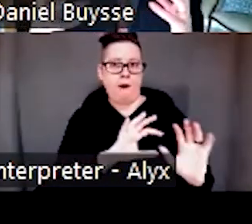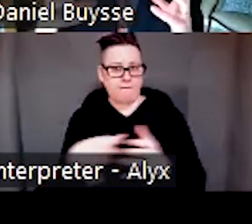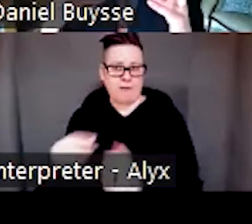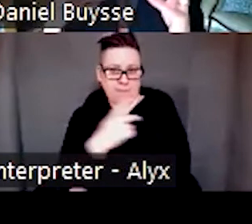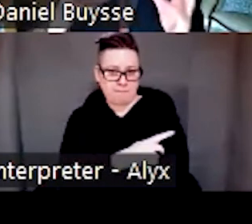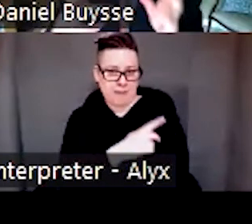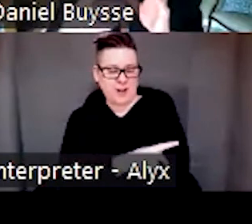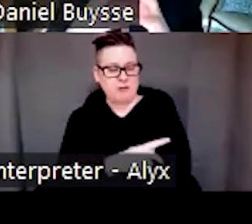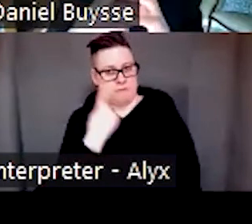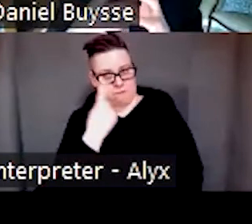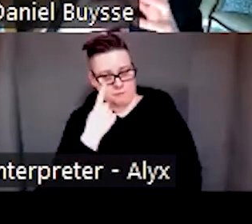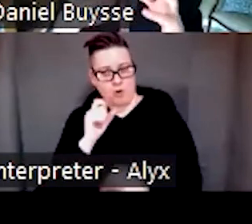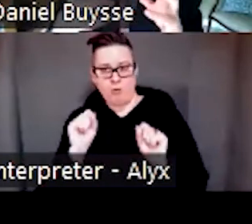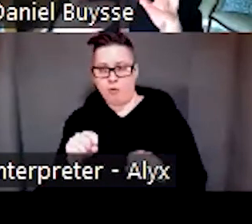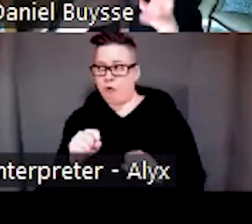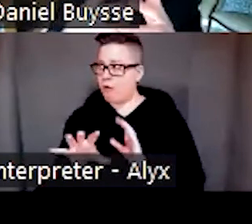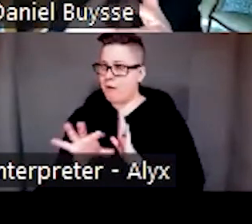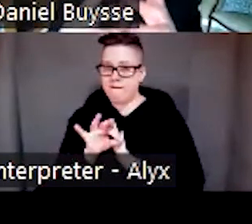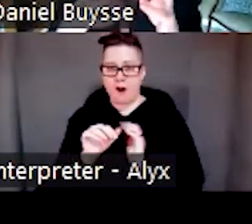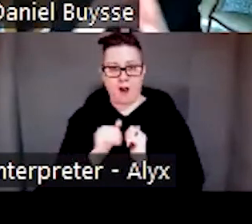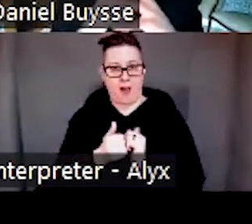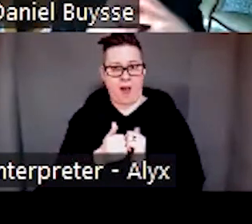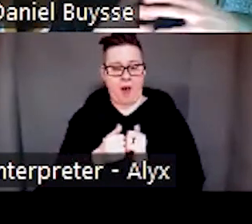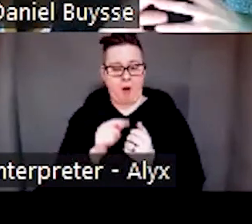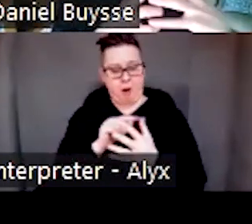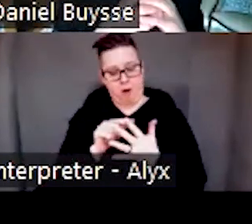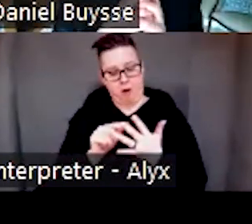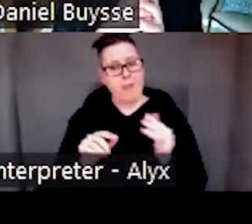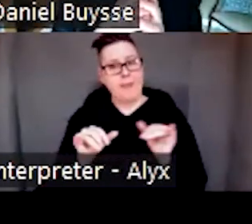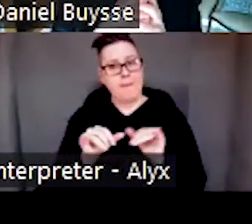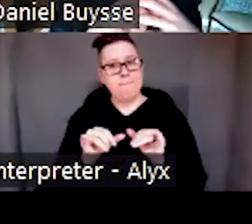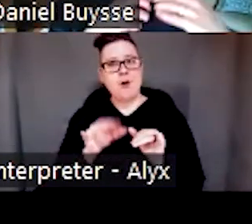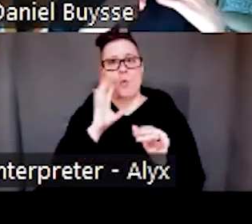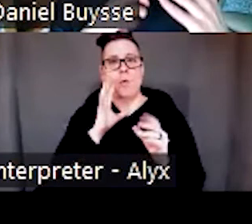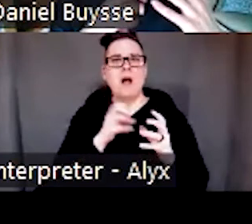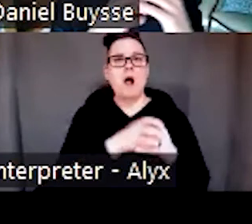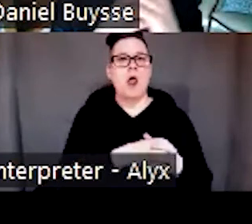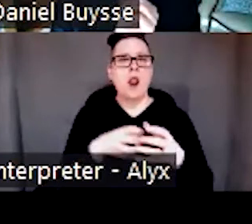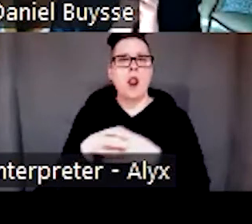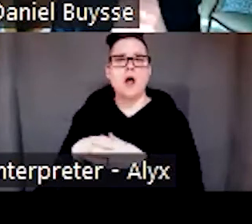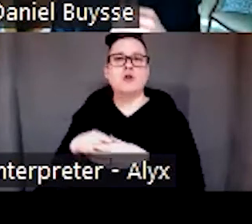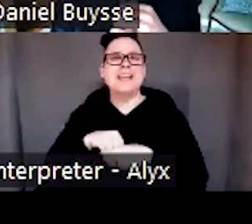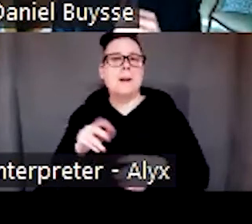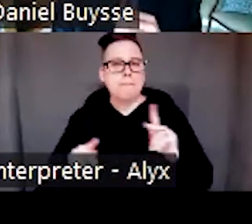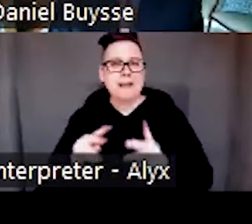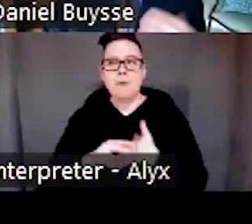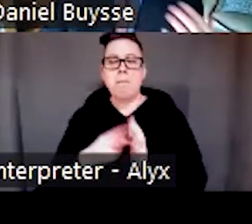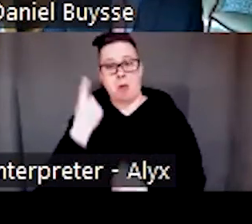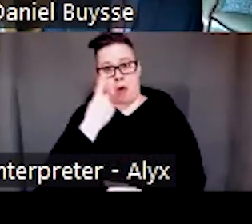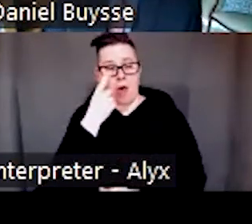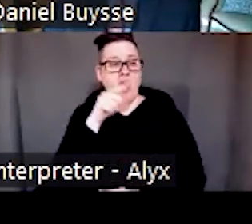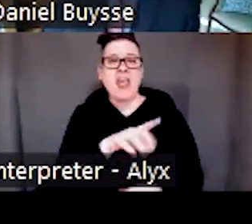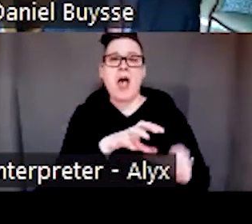identify ways in which these different measures clustered together within people? That is, could we identify groups of people